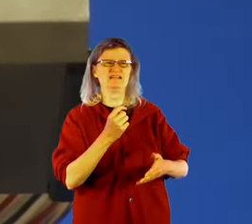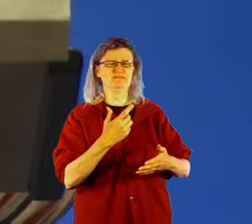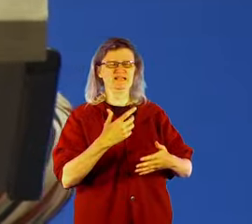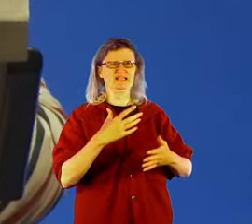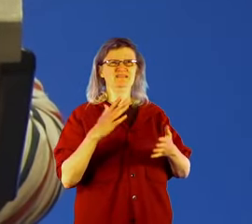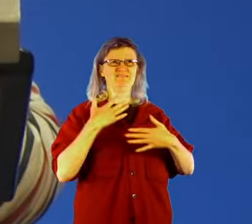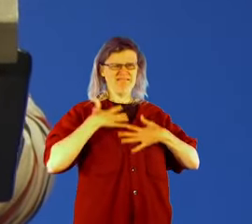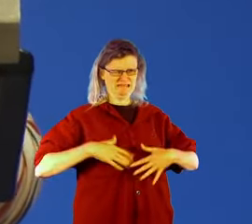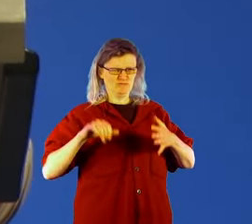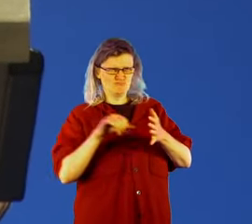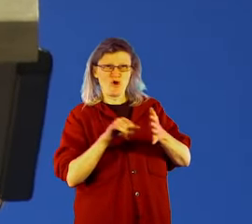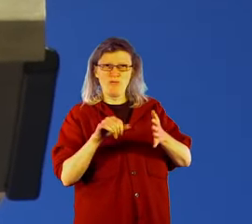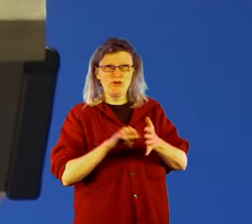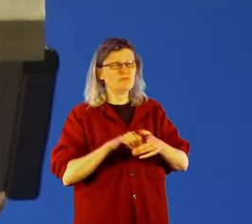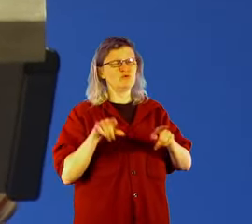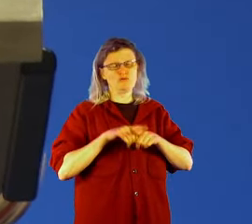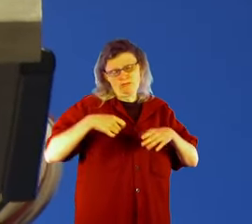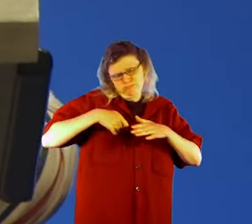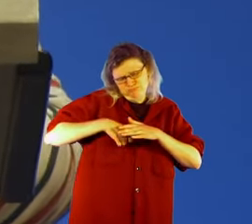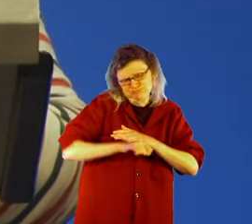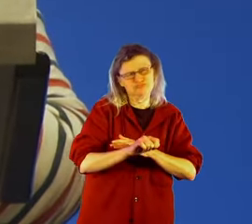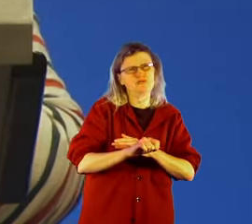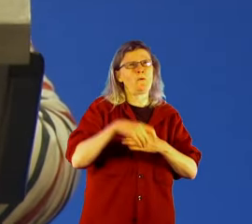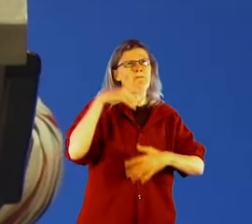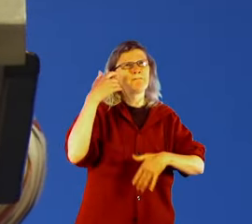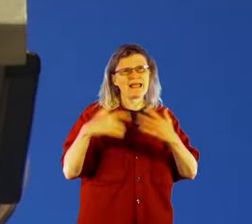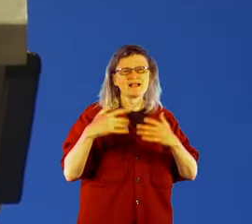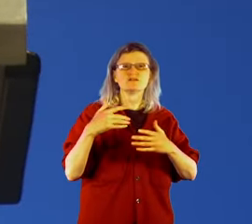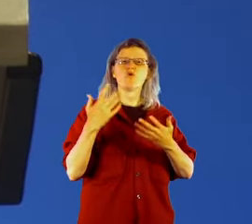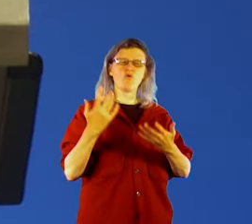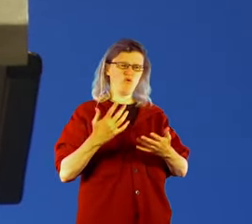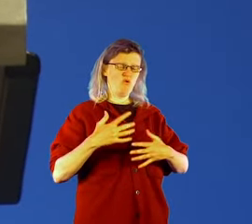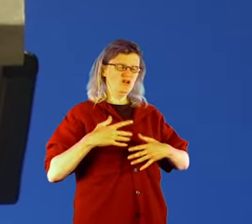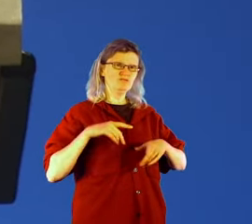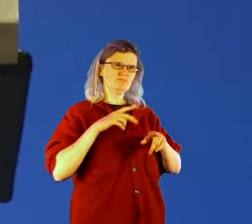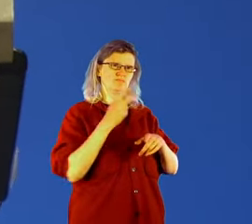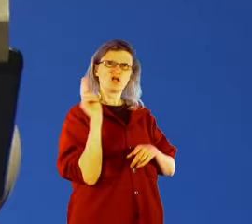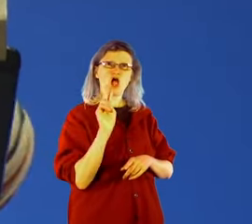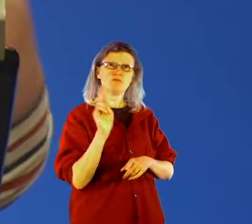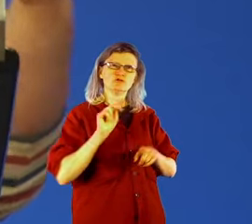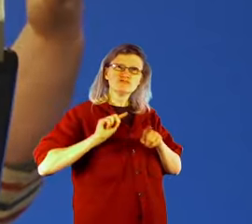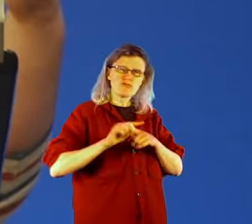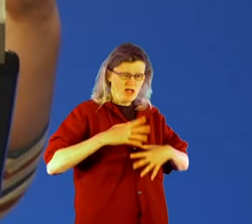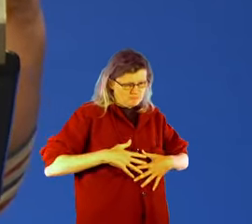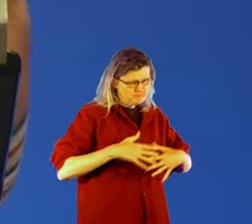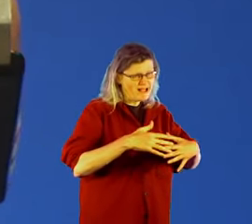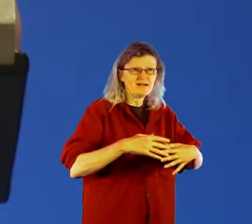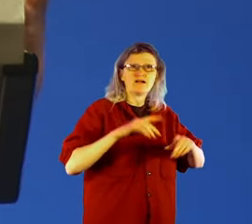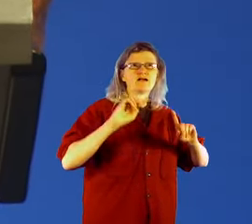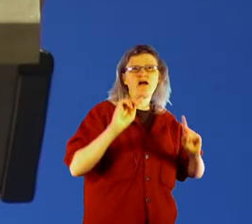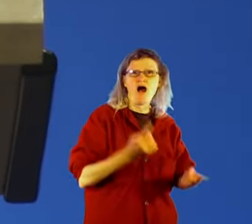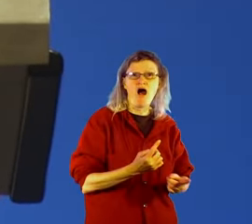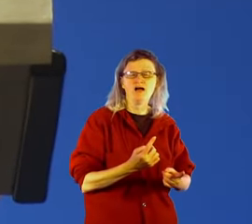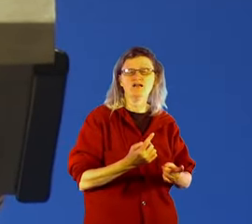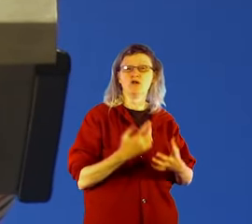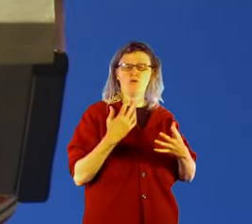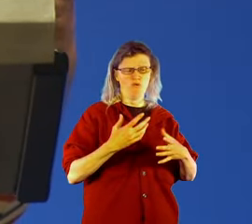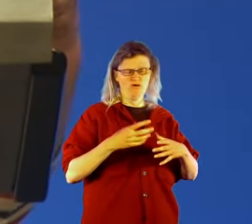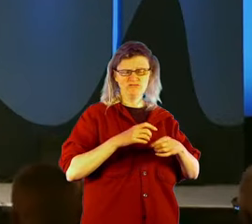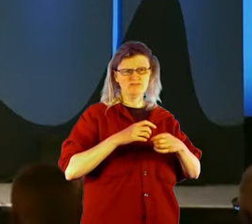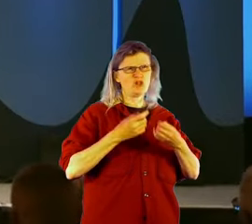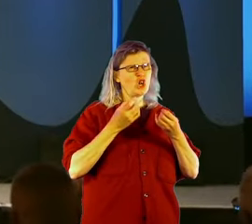is deeply painful to suffer with infertility or miscarriage. All of this is